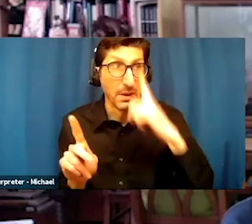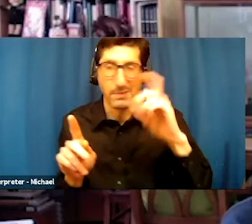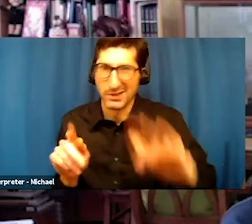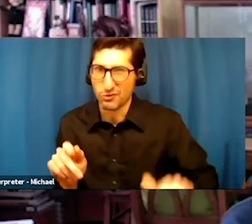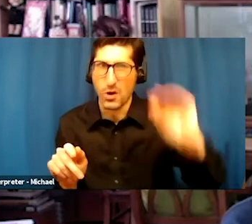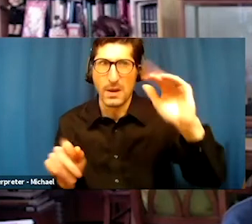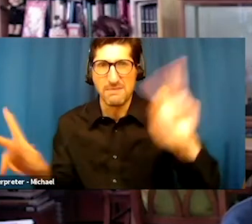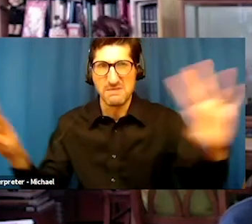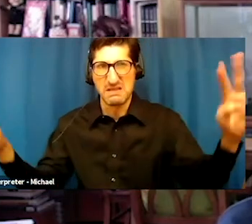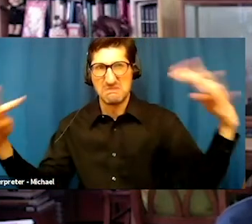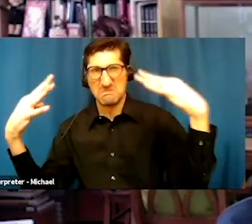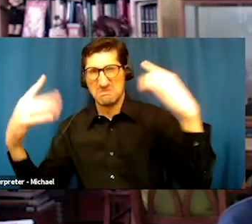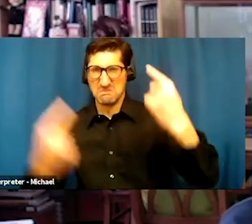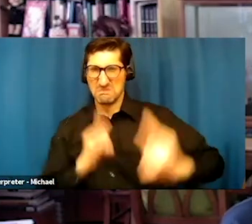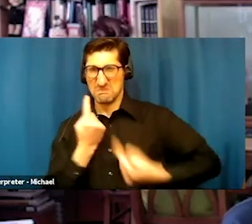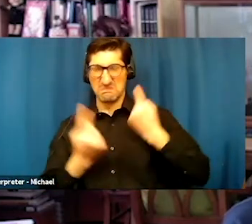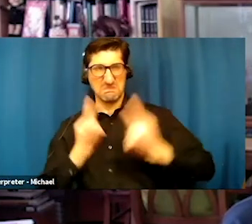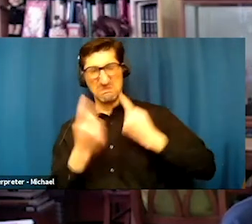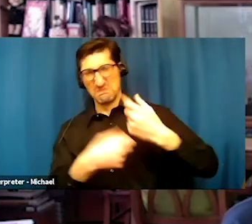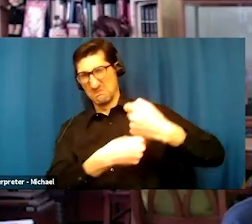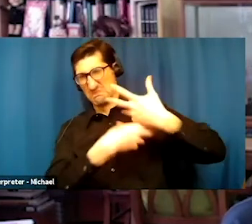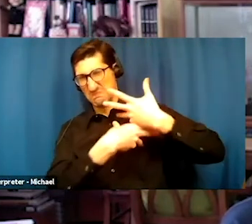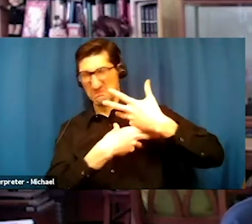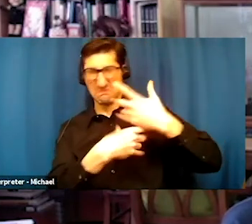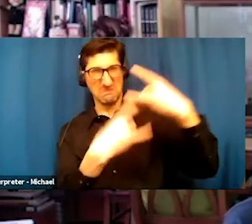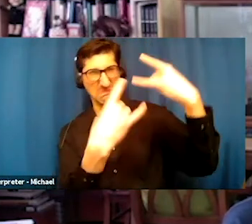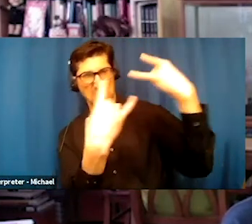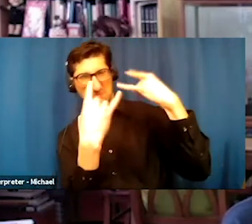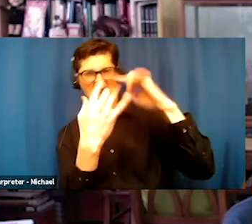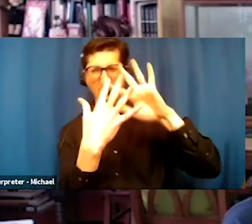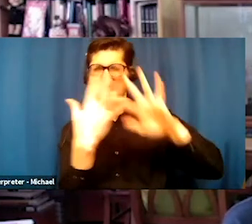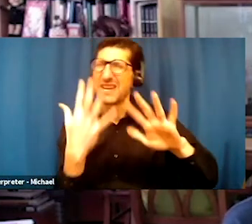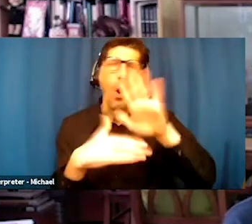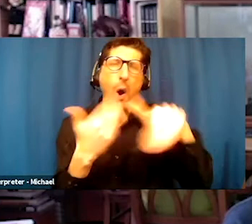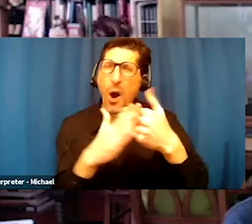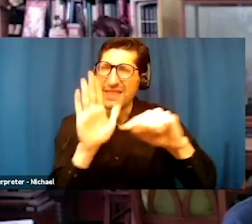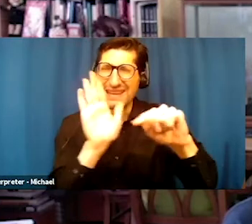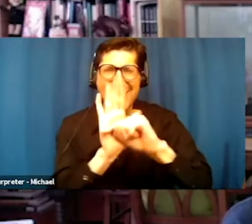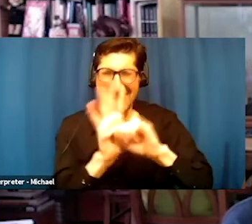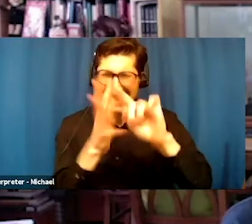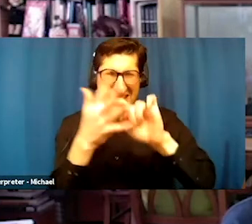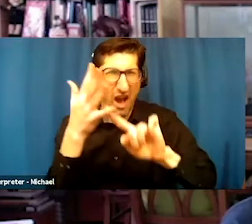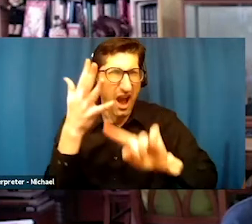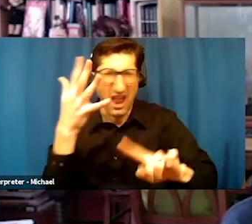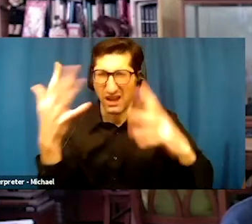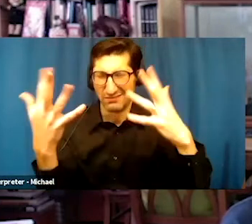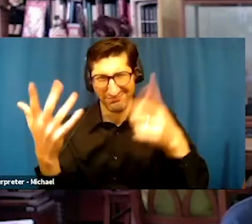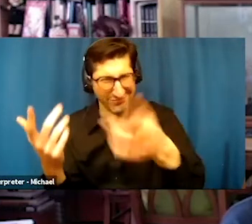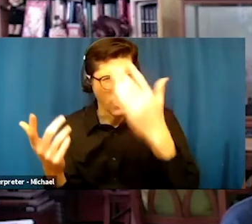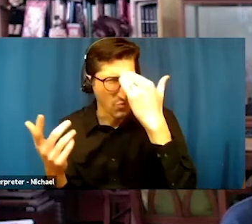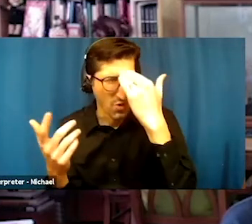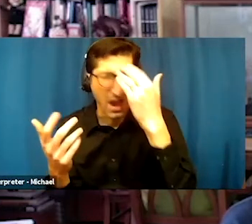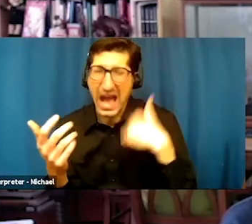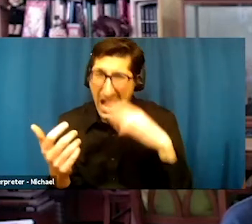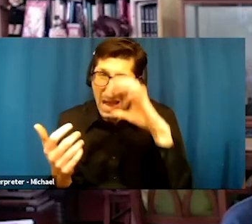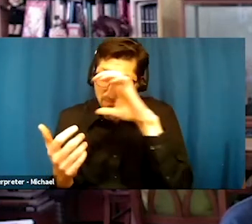we're abused, we're mocked, we're made fun. I mean, you name it. I'm sure so many people out there in the audience